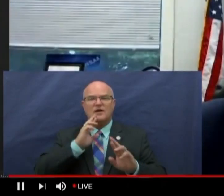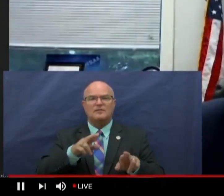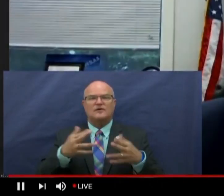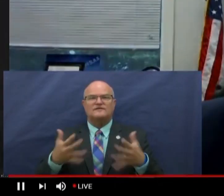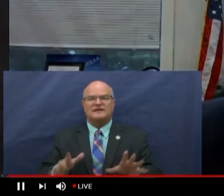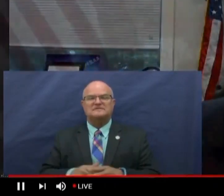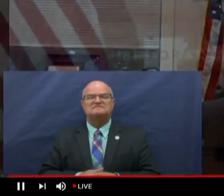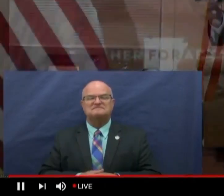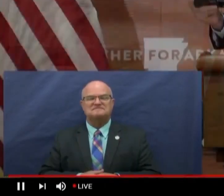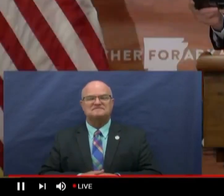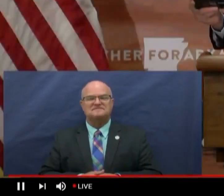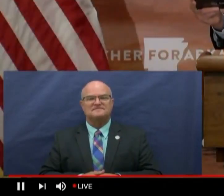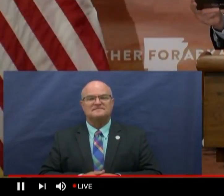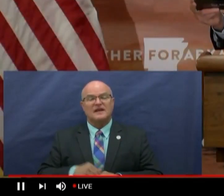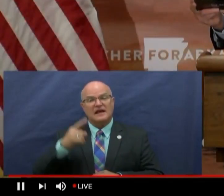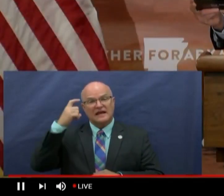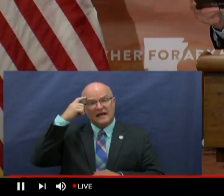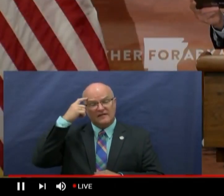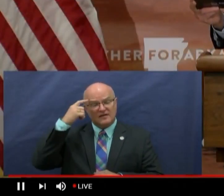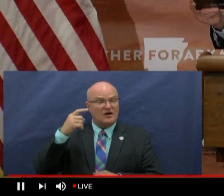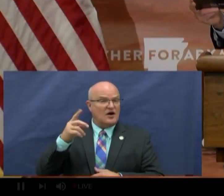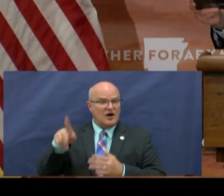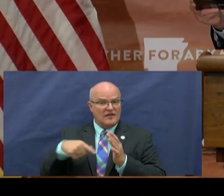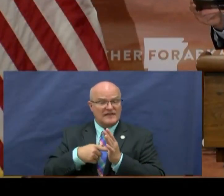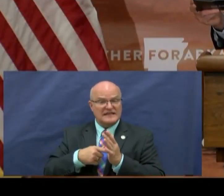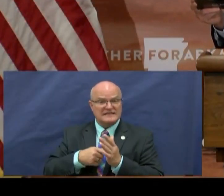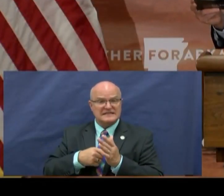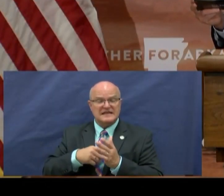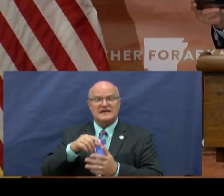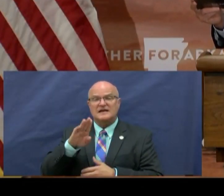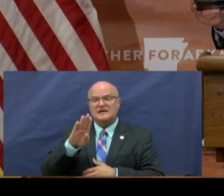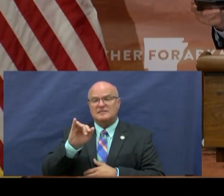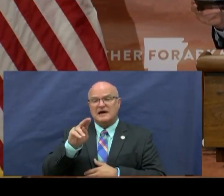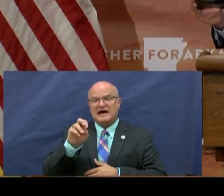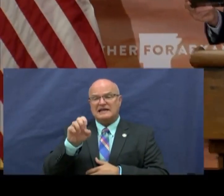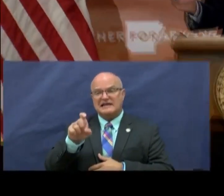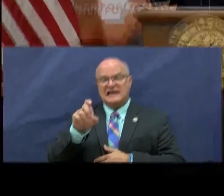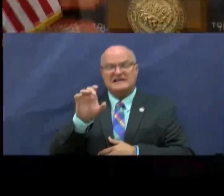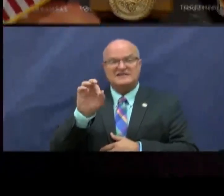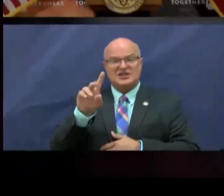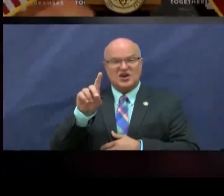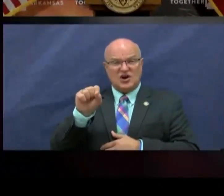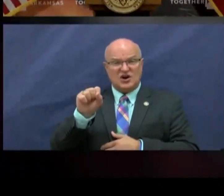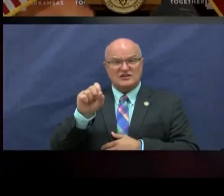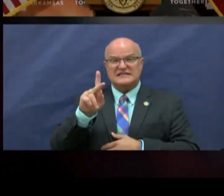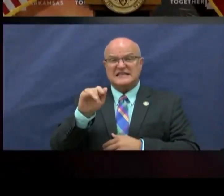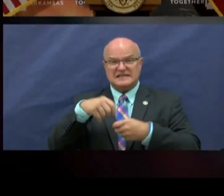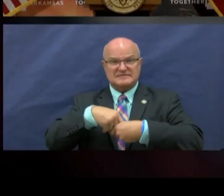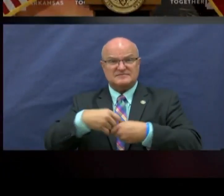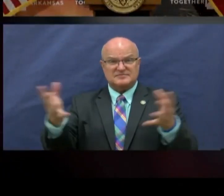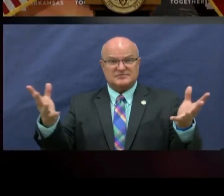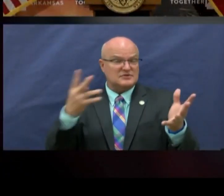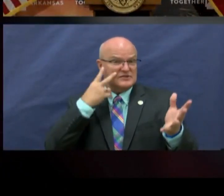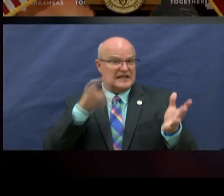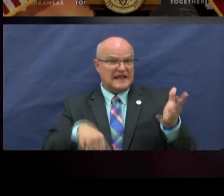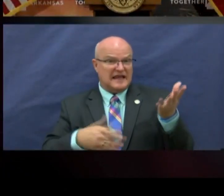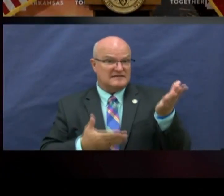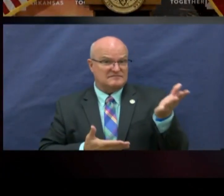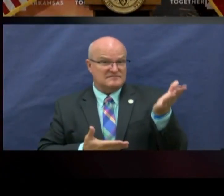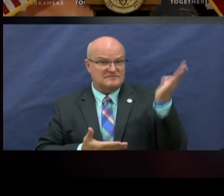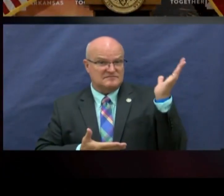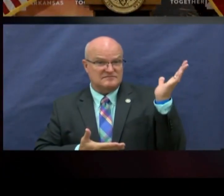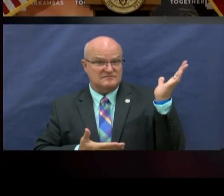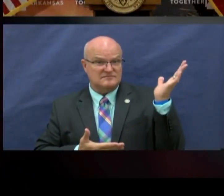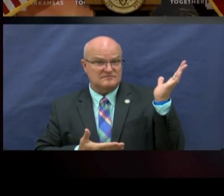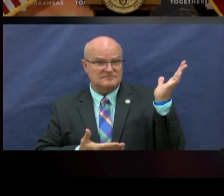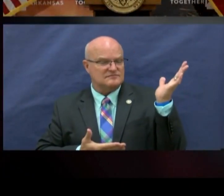right, Secretary Key, are these the Binax Now cards and kits that you'll be distributing to the schools? Can you see that?